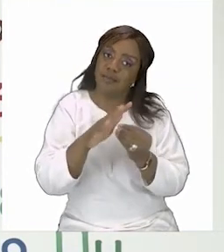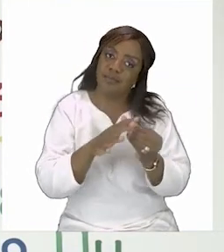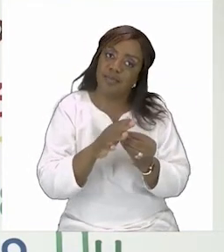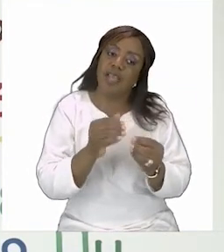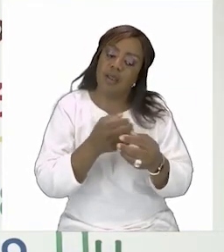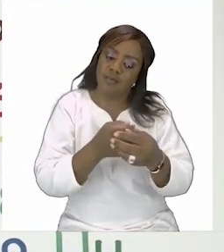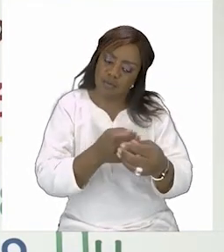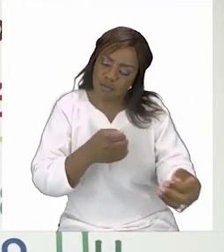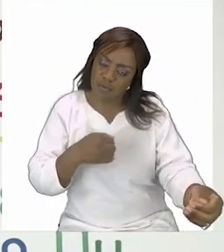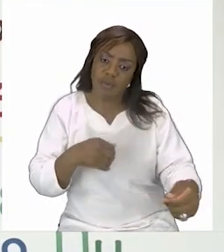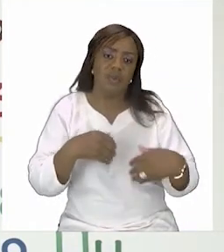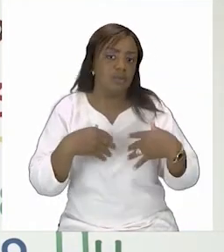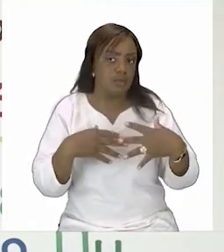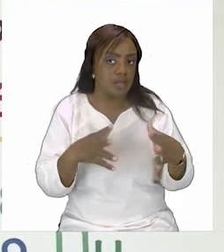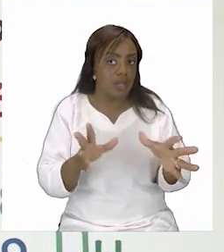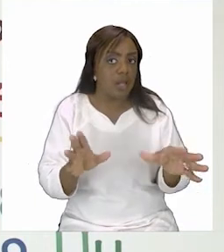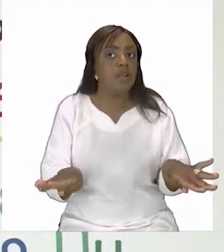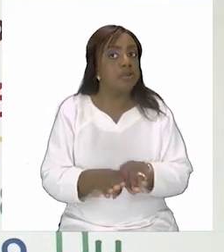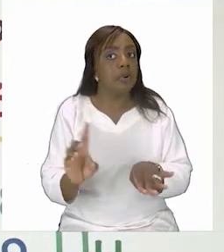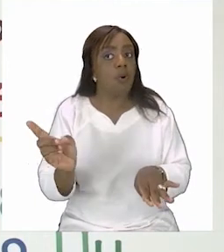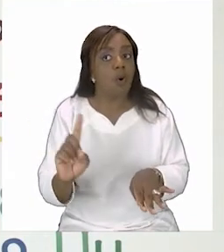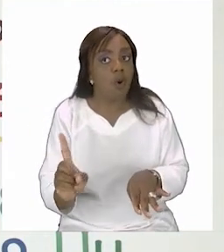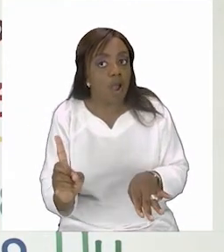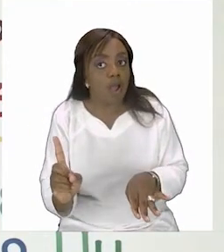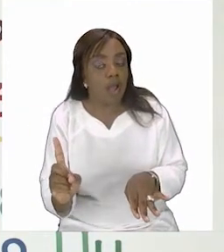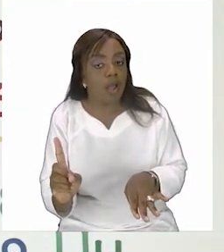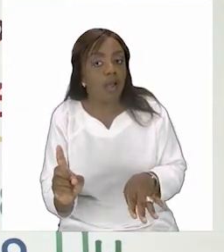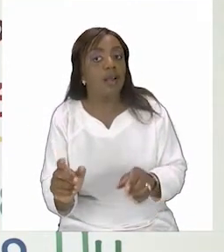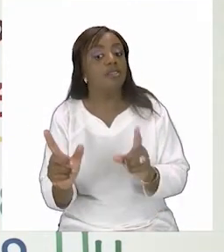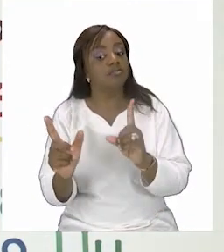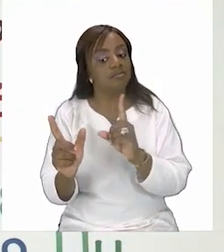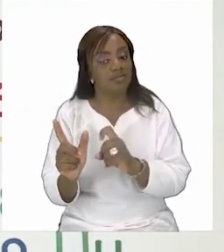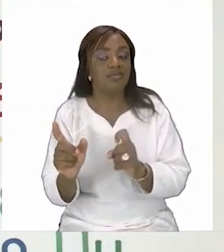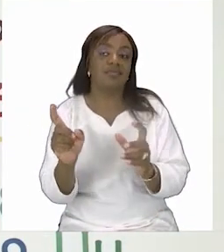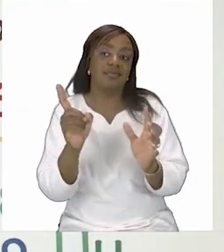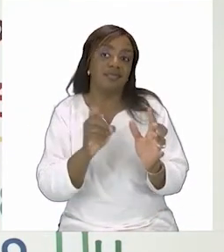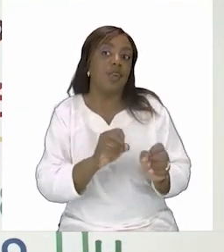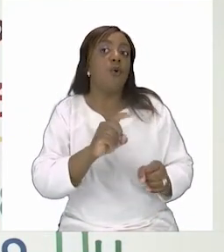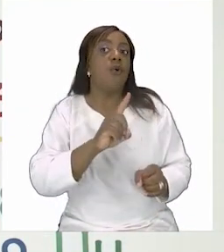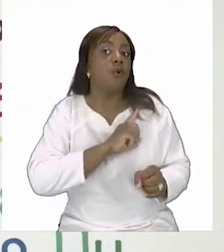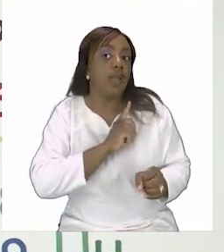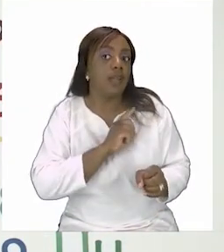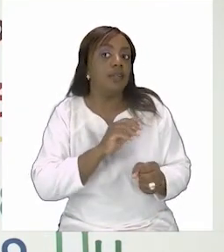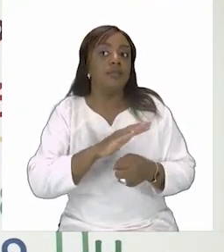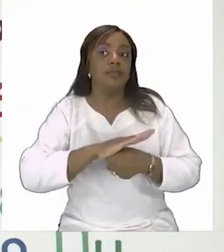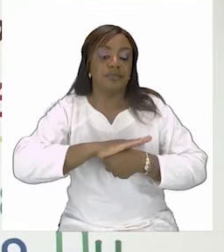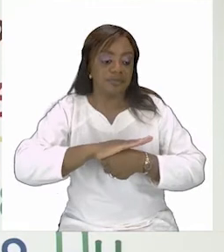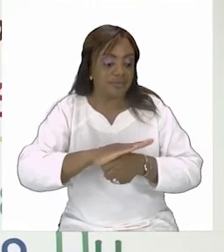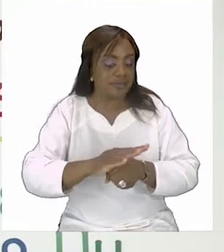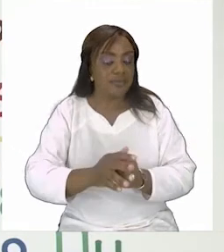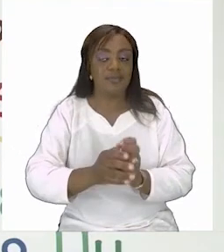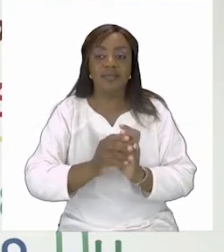before every lesson, we are sanitizing our hands.